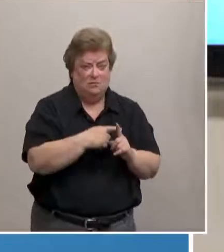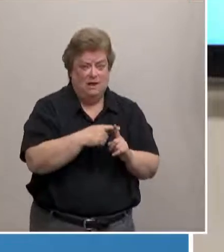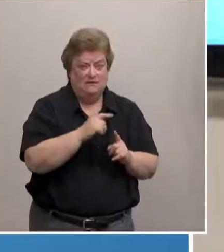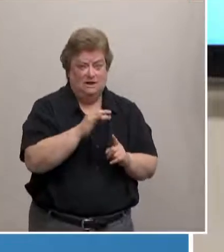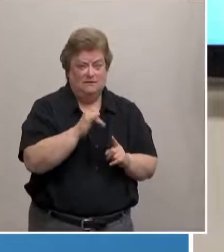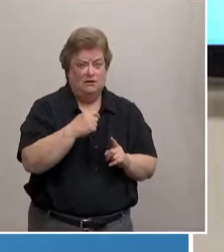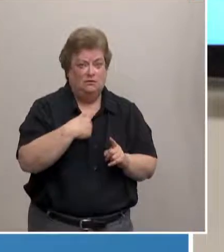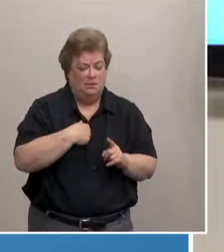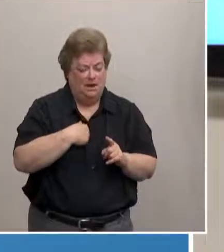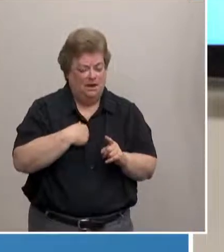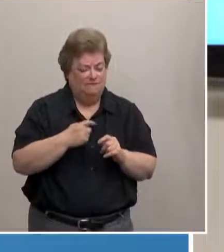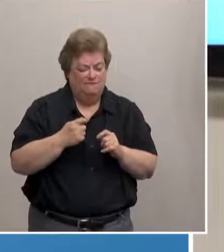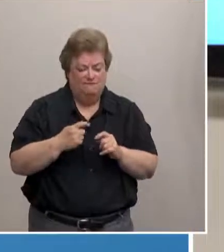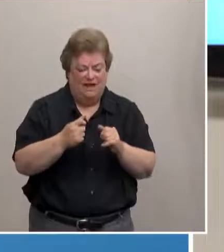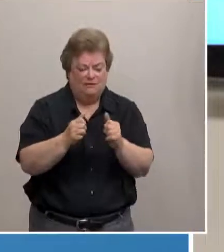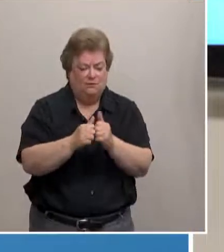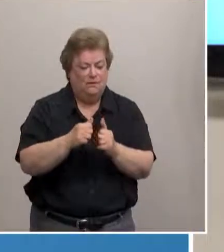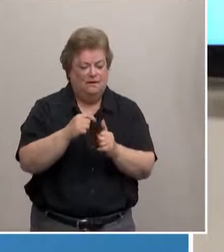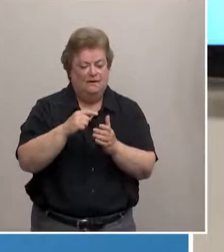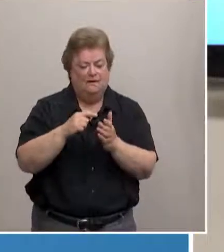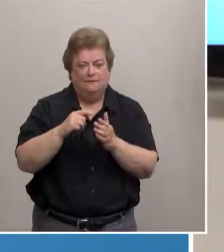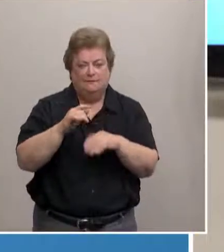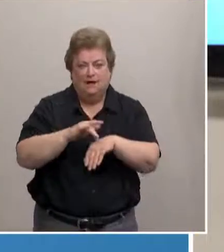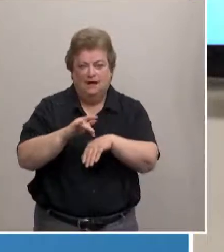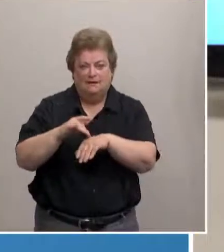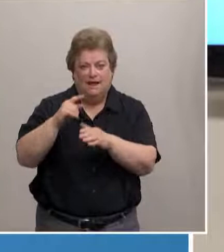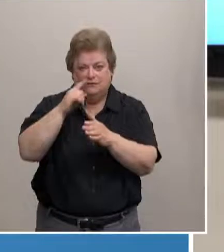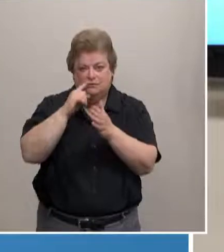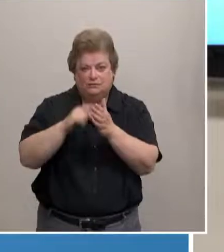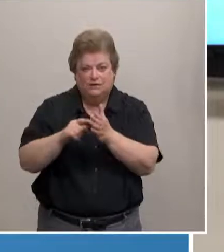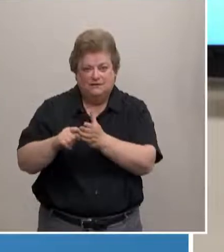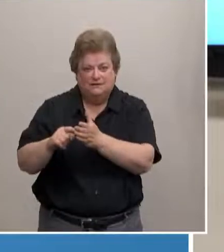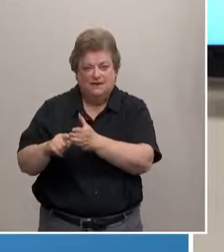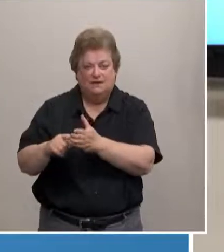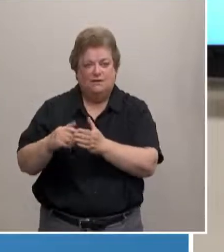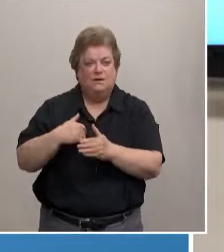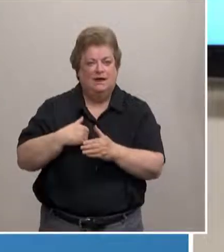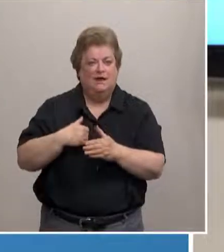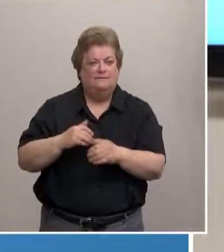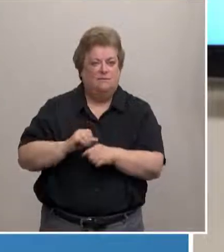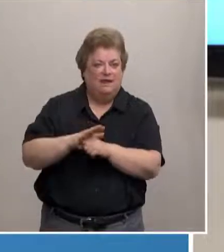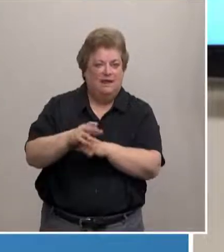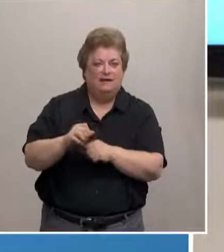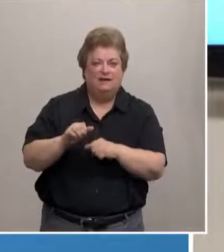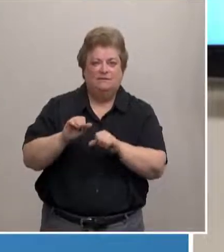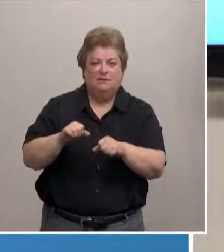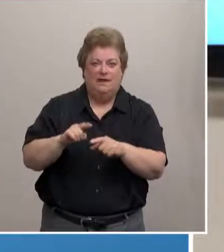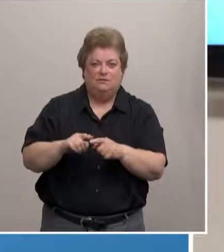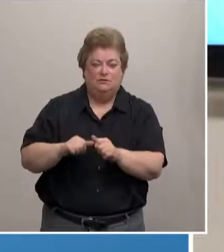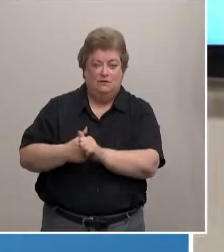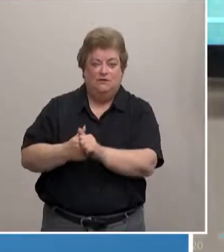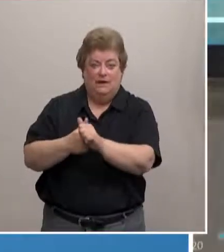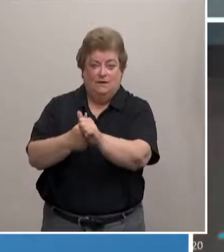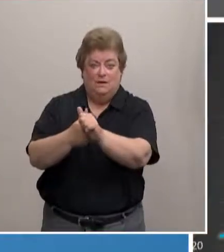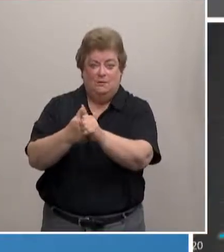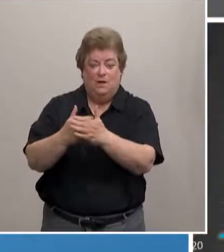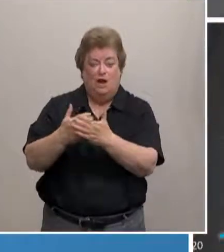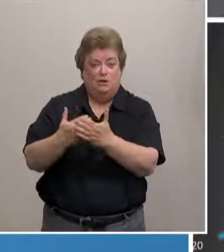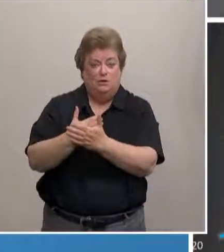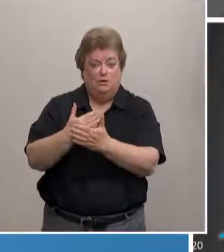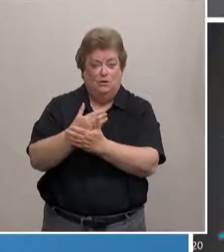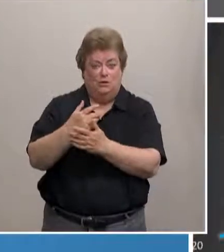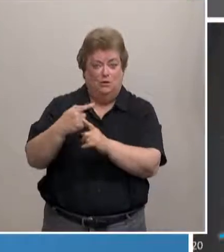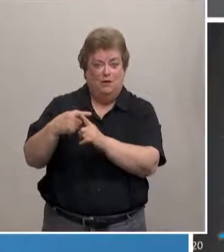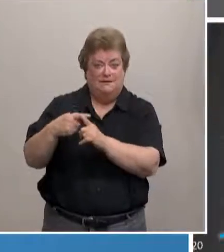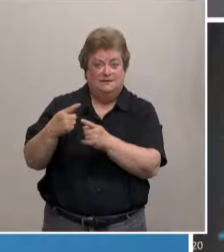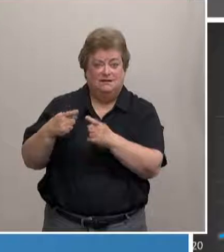has been fast and efficient. We have plenty of capacity to follow up on new cases. The 7-day rolling average